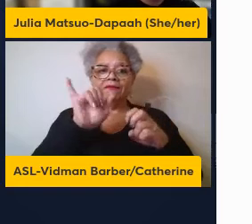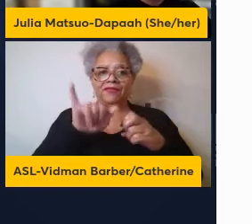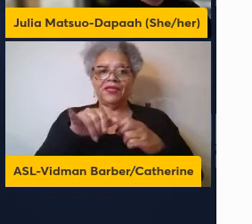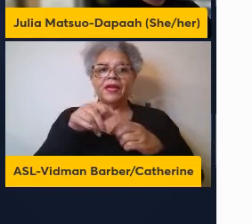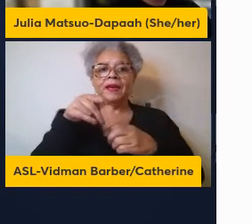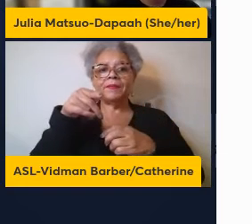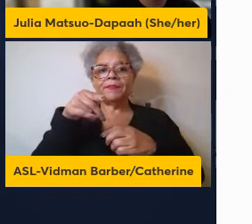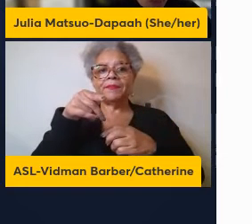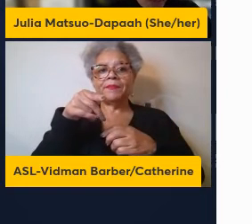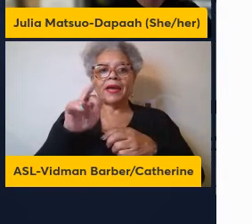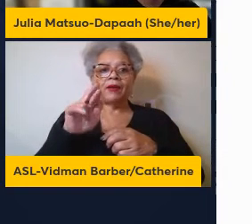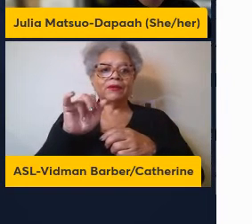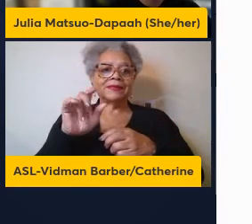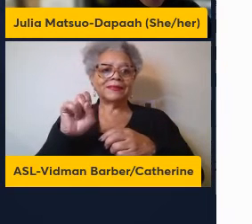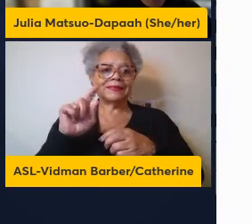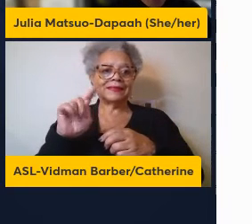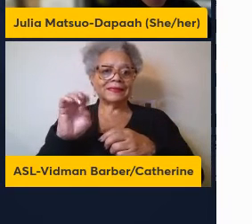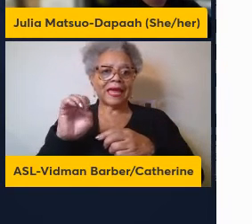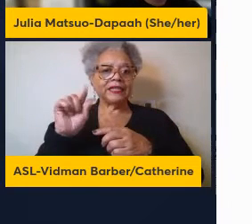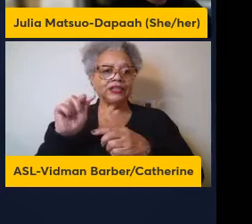compared to the rest of the brain.